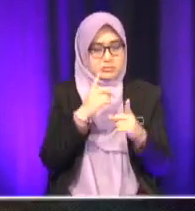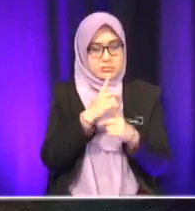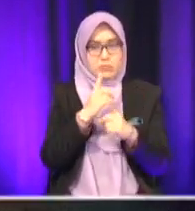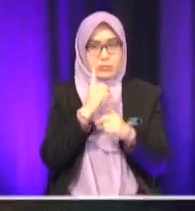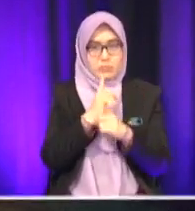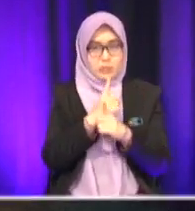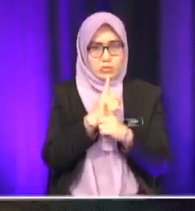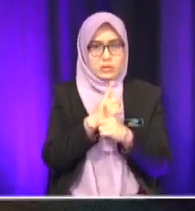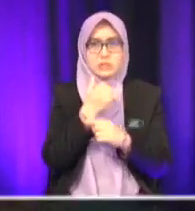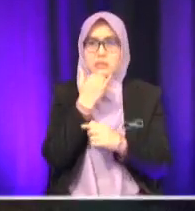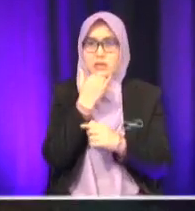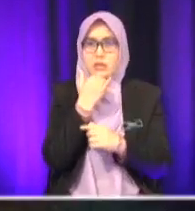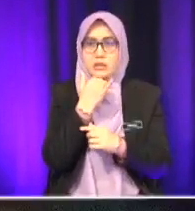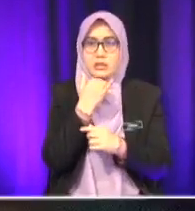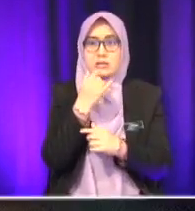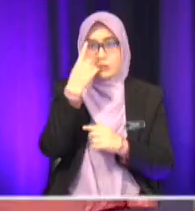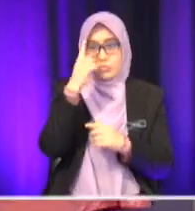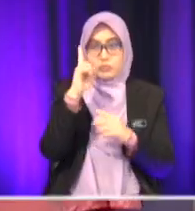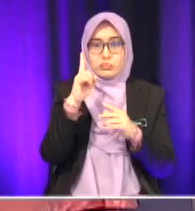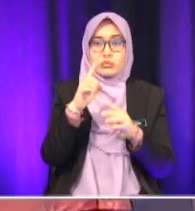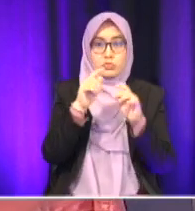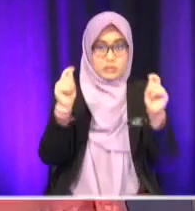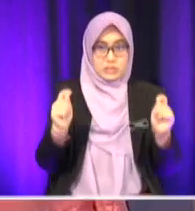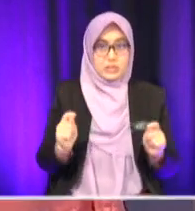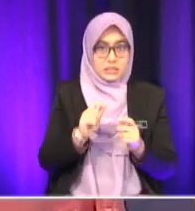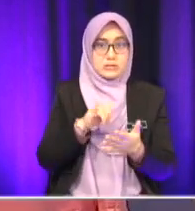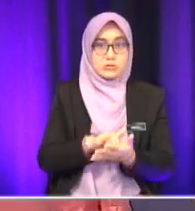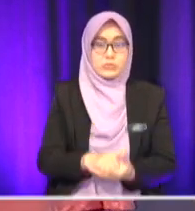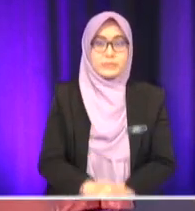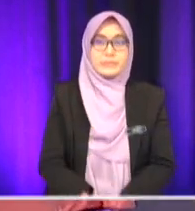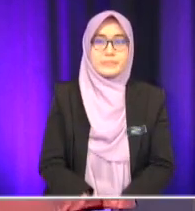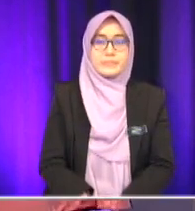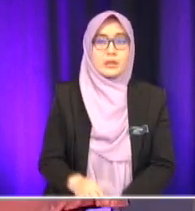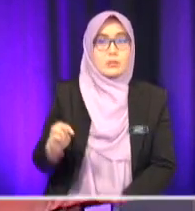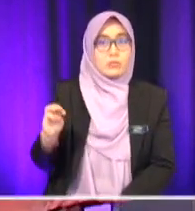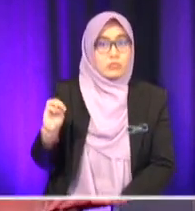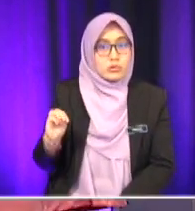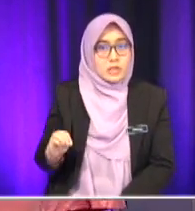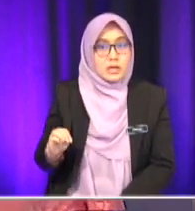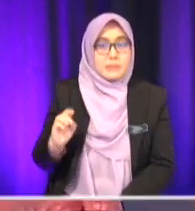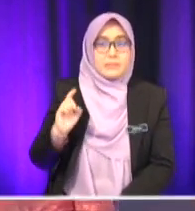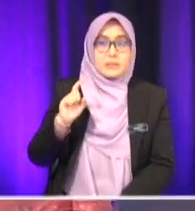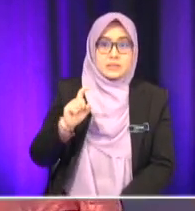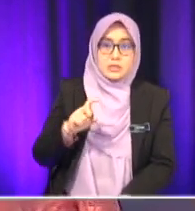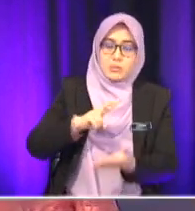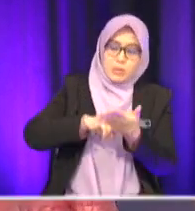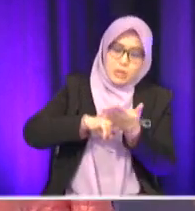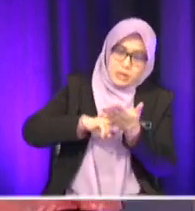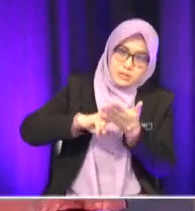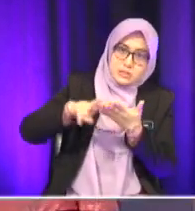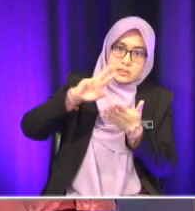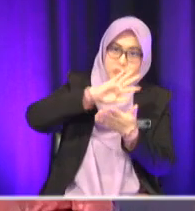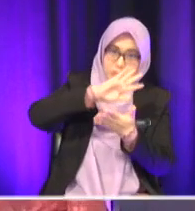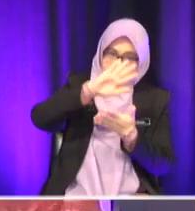Okay. Okay, meaning here you need to read the whole text